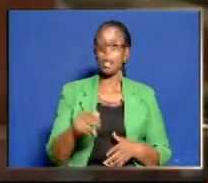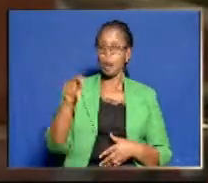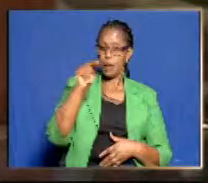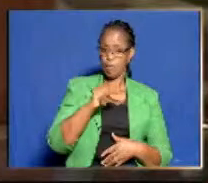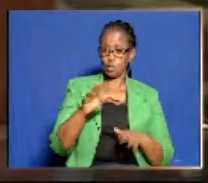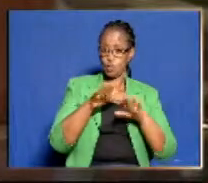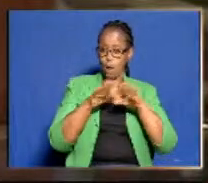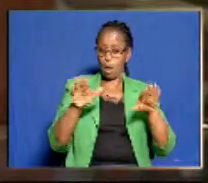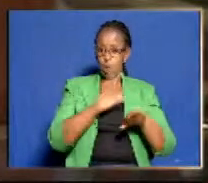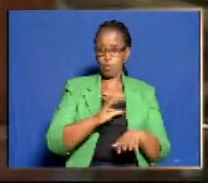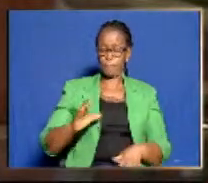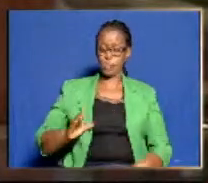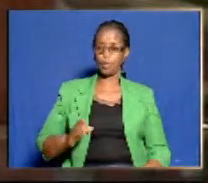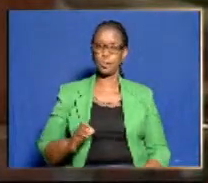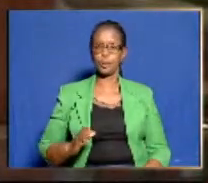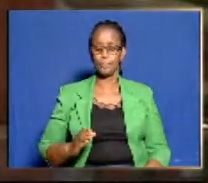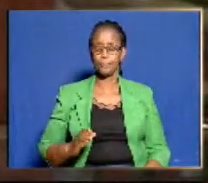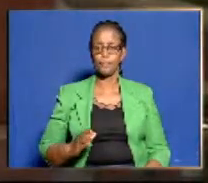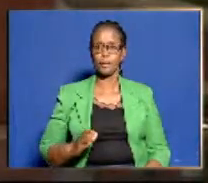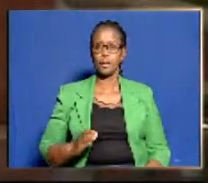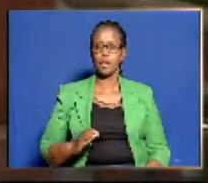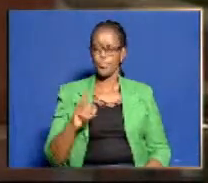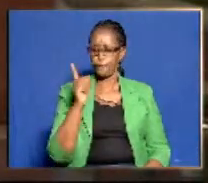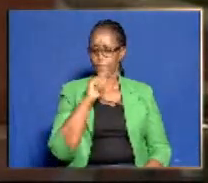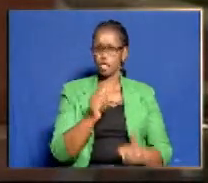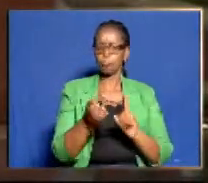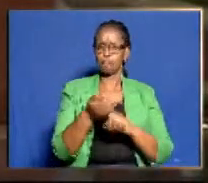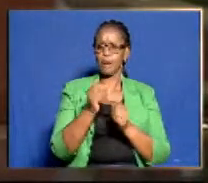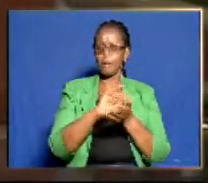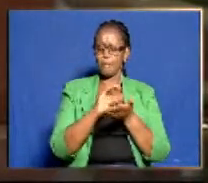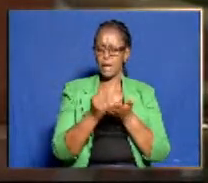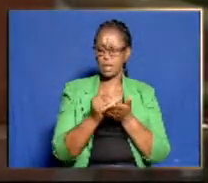has been funded